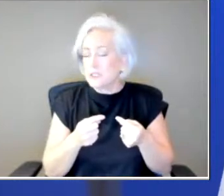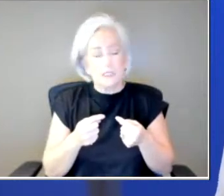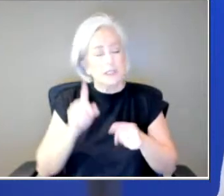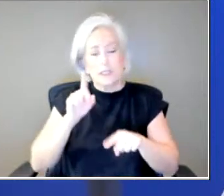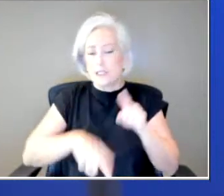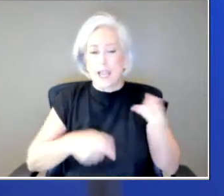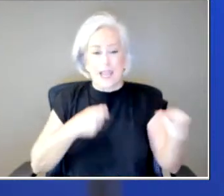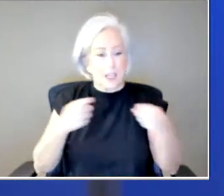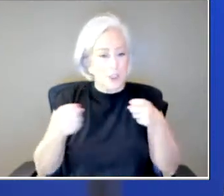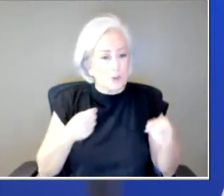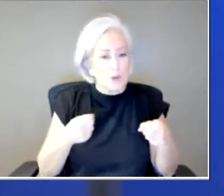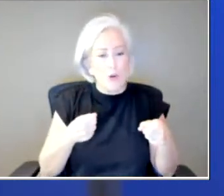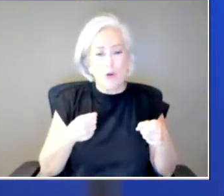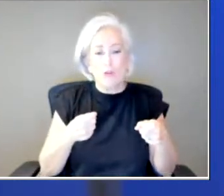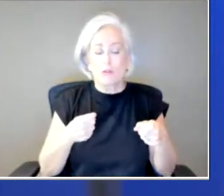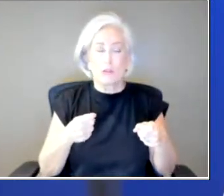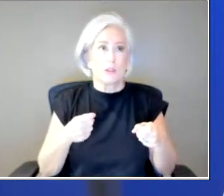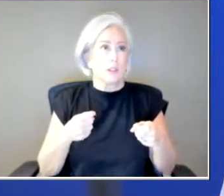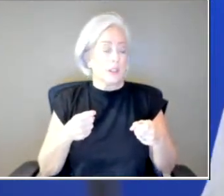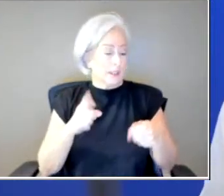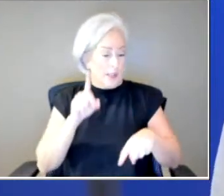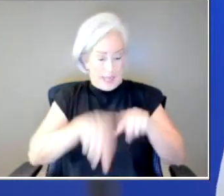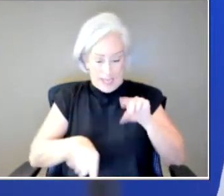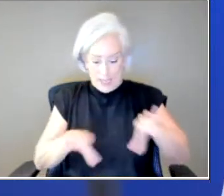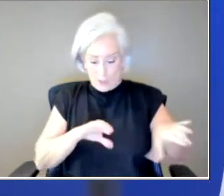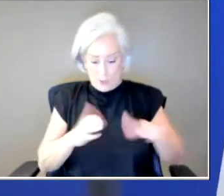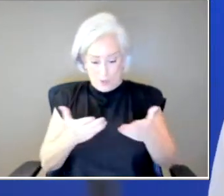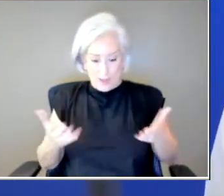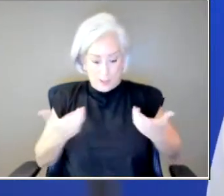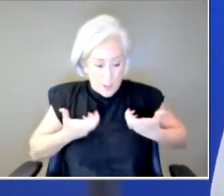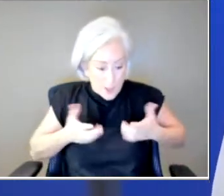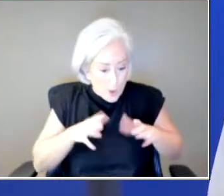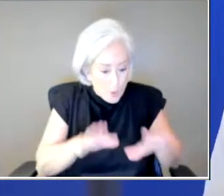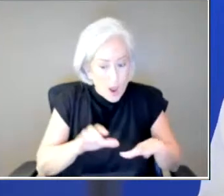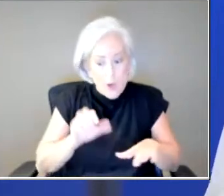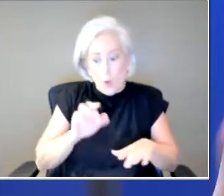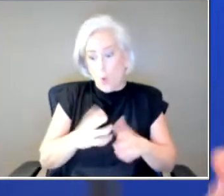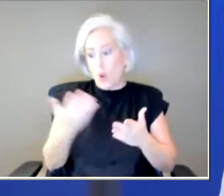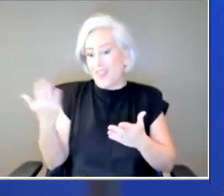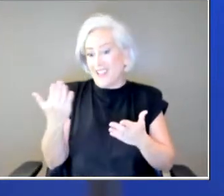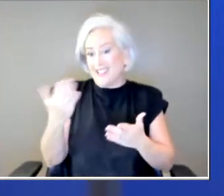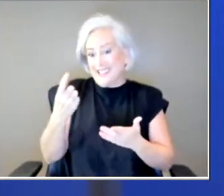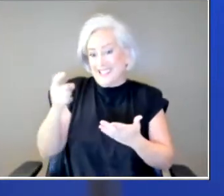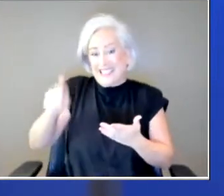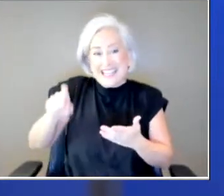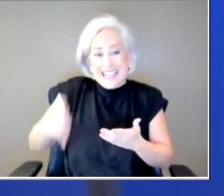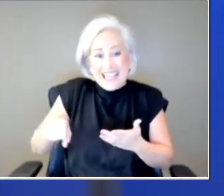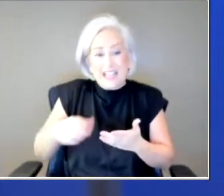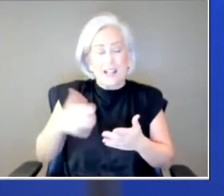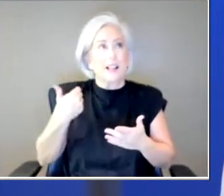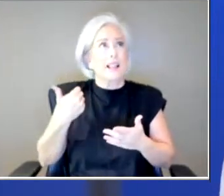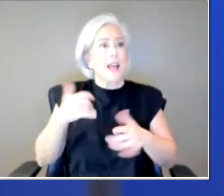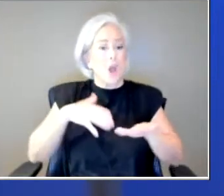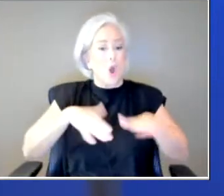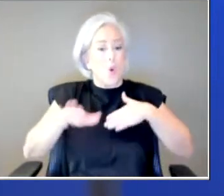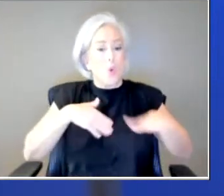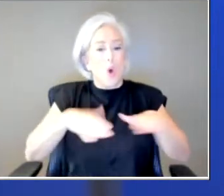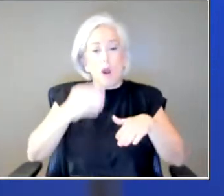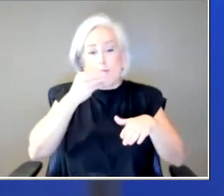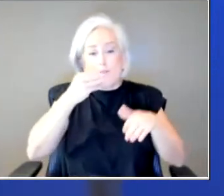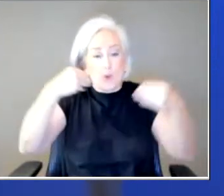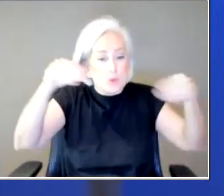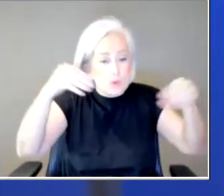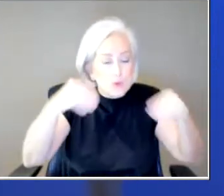things not only that they don't want to do or that they wish they could do, things that they need to do. Talking about being able to walk around the grocery store or go on errands and walk to and